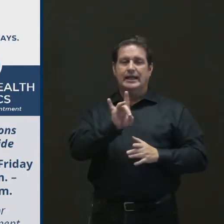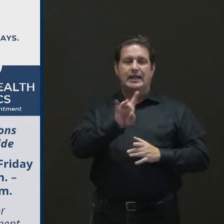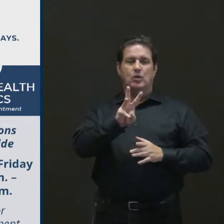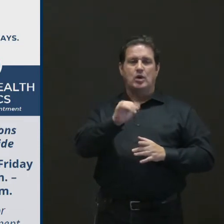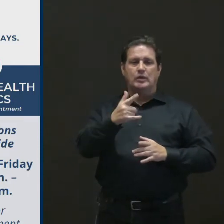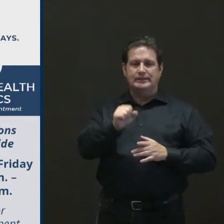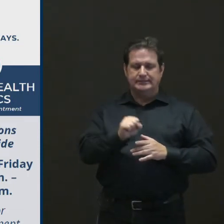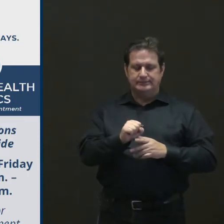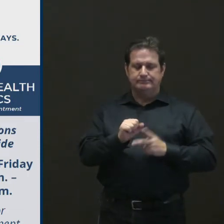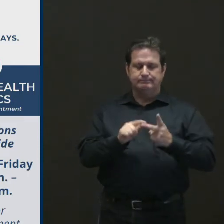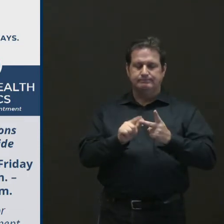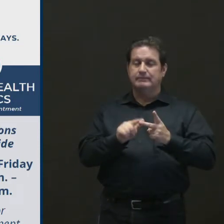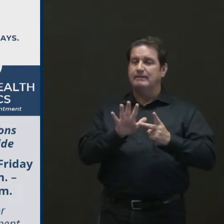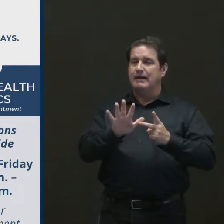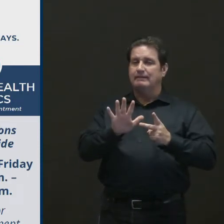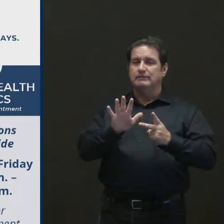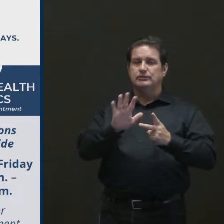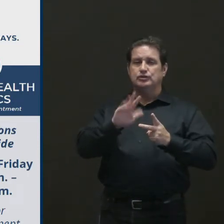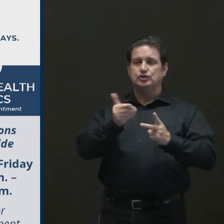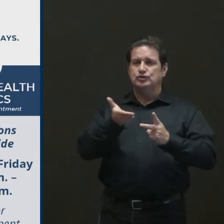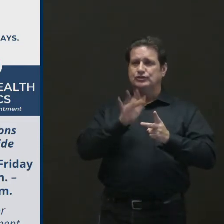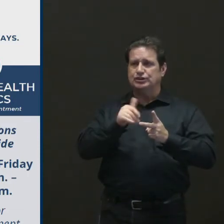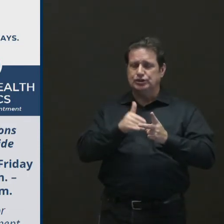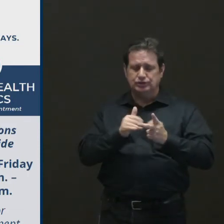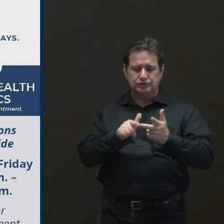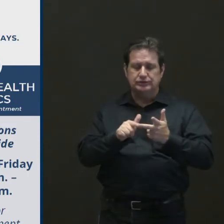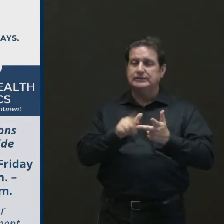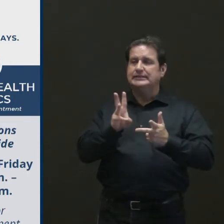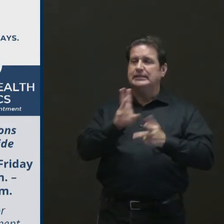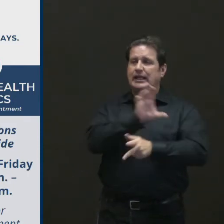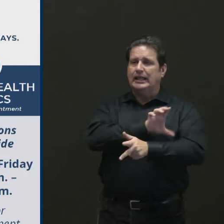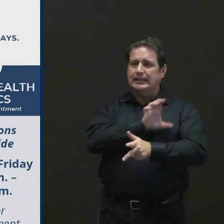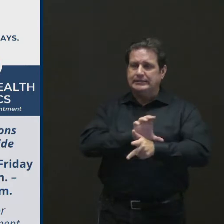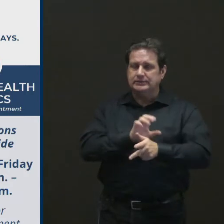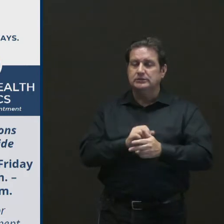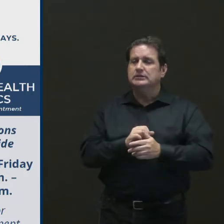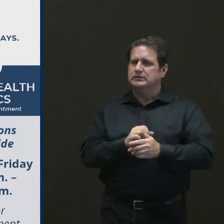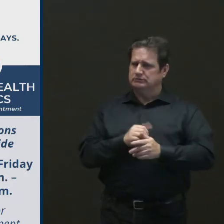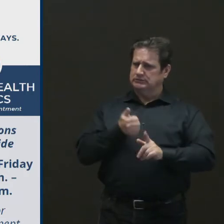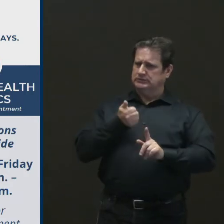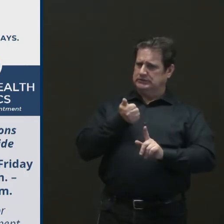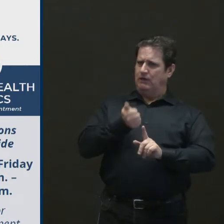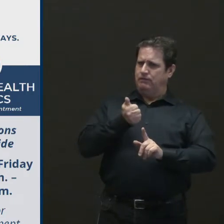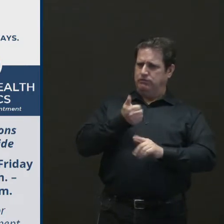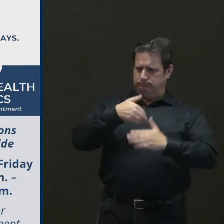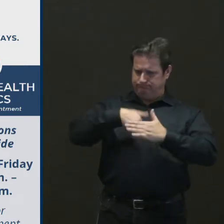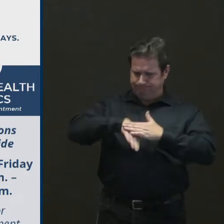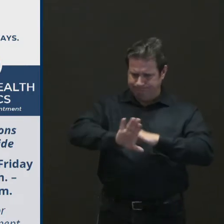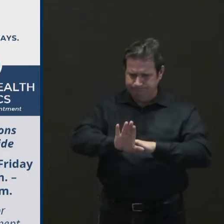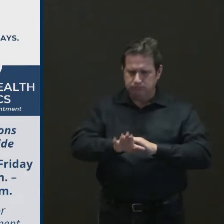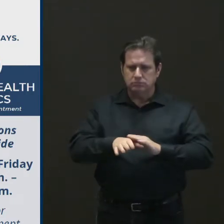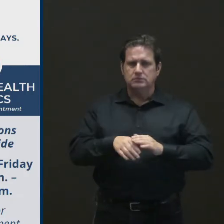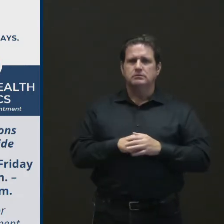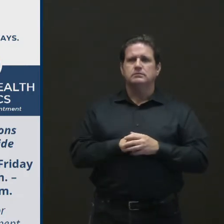service centers, and the 6 public health clinics. These are all self-administered tests, so they're either